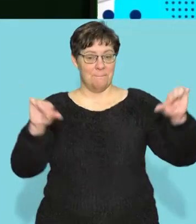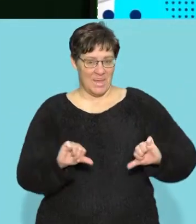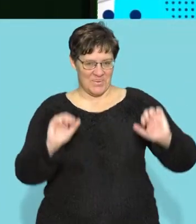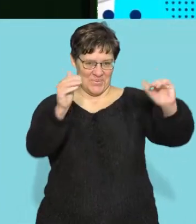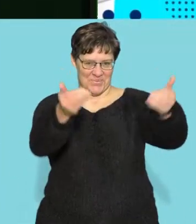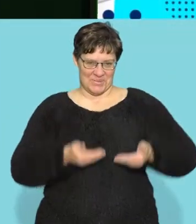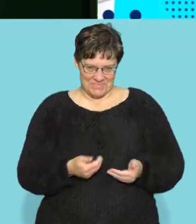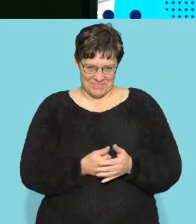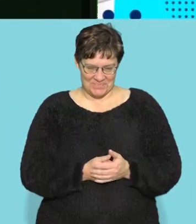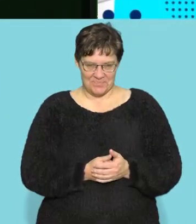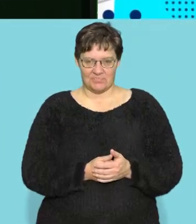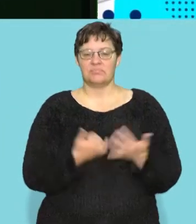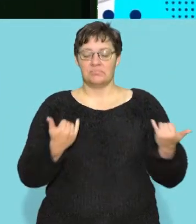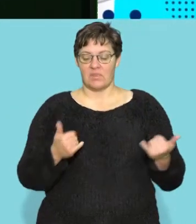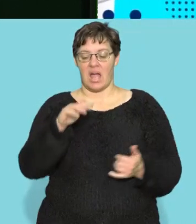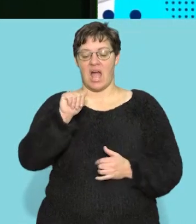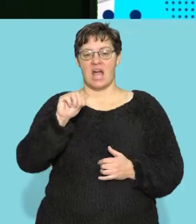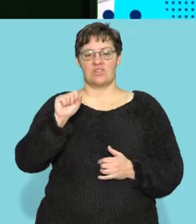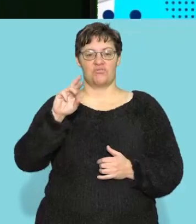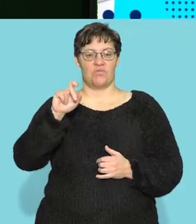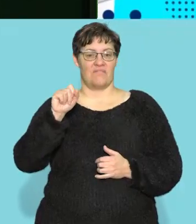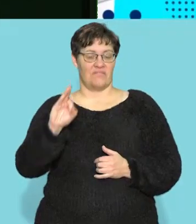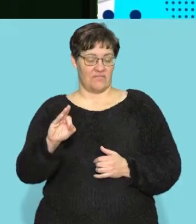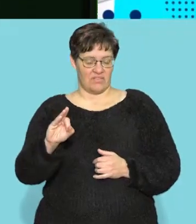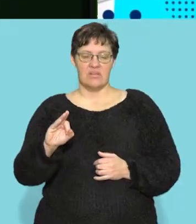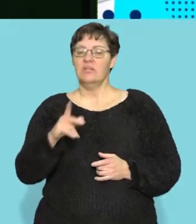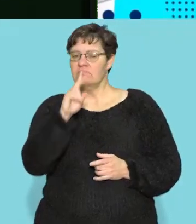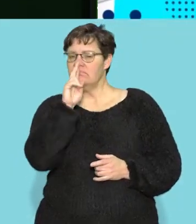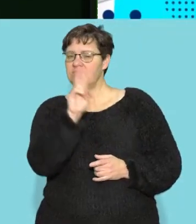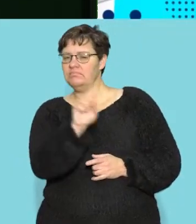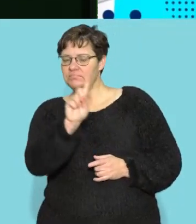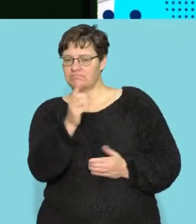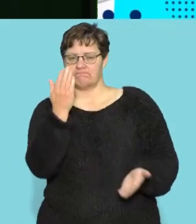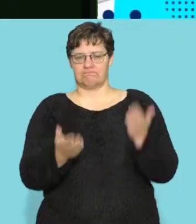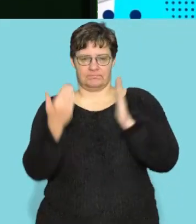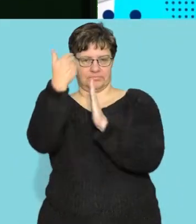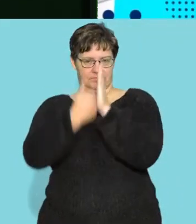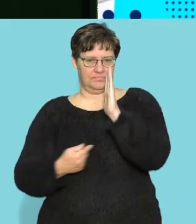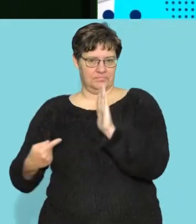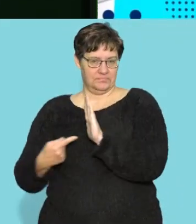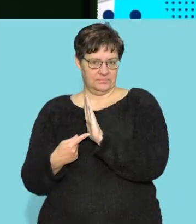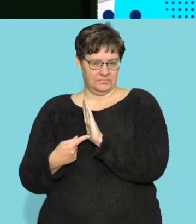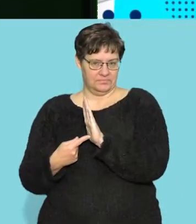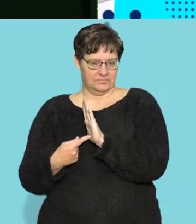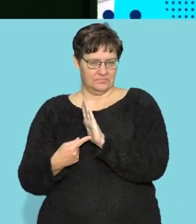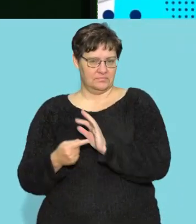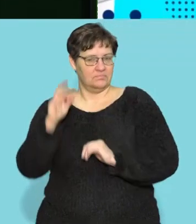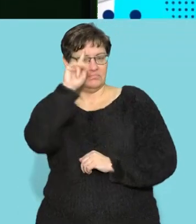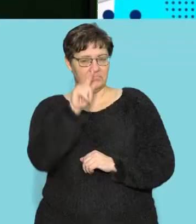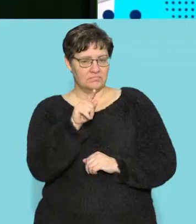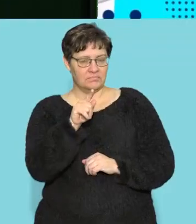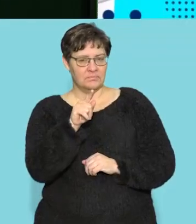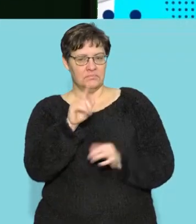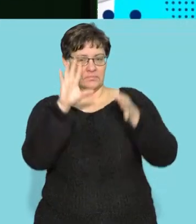Welcome back, Accounting Boffins. You with Ashraf Patel. We're looking at the balance sheet. Remember what we said?